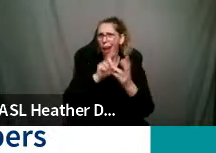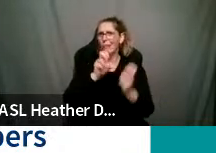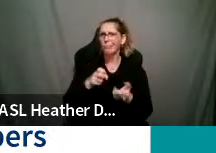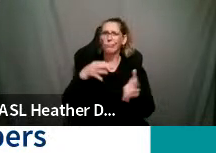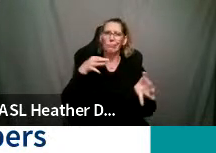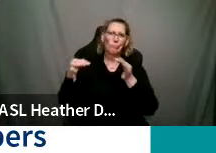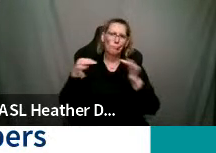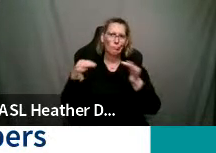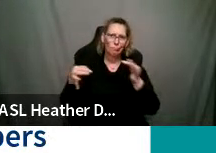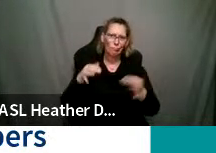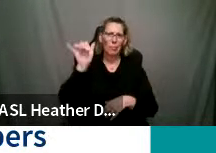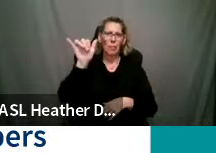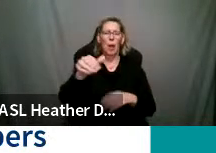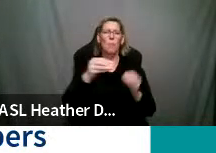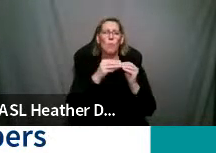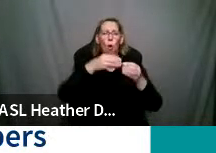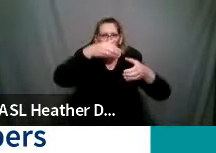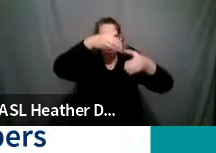with that expertise.